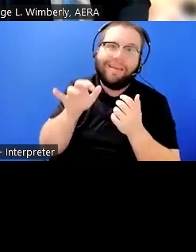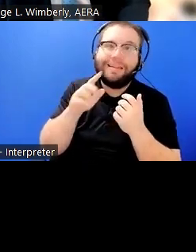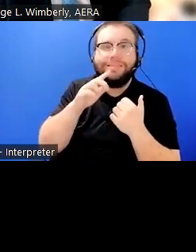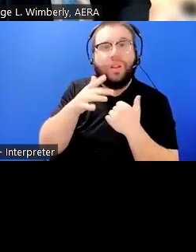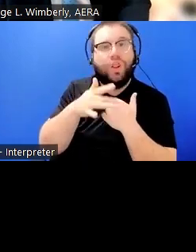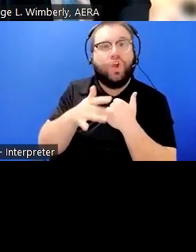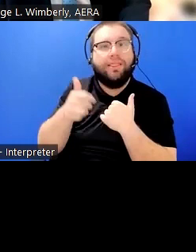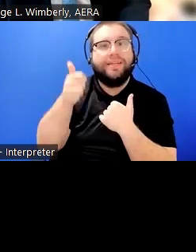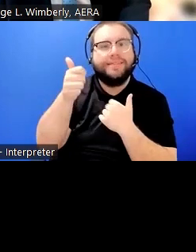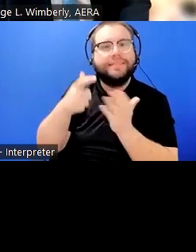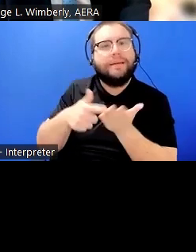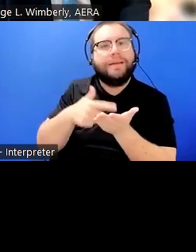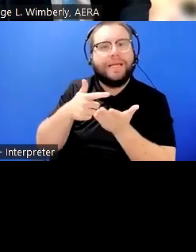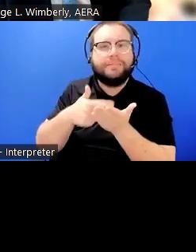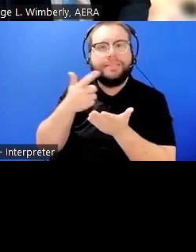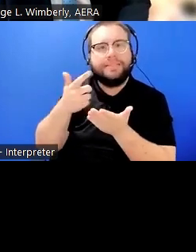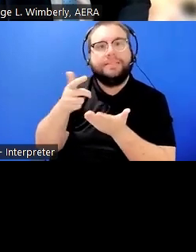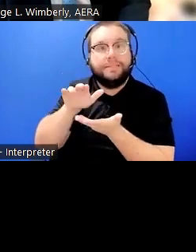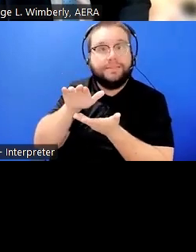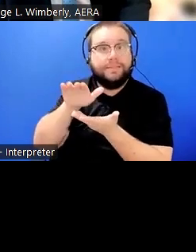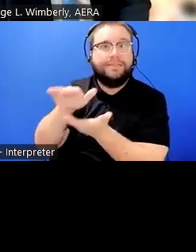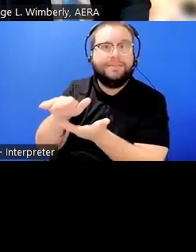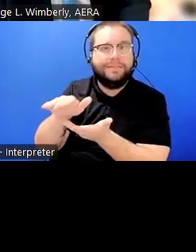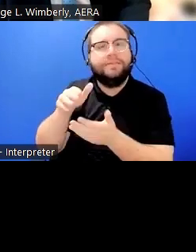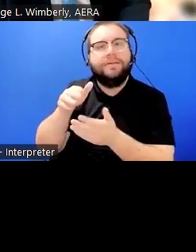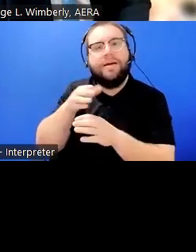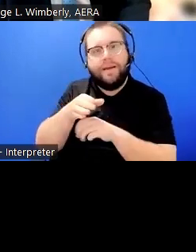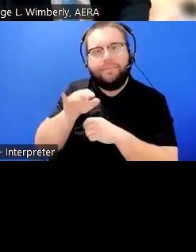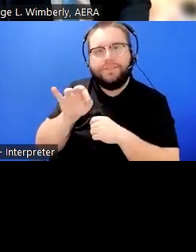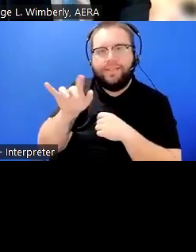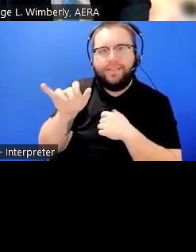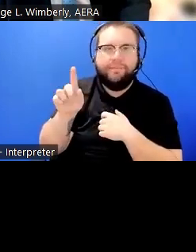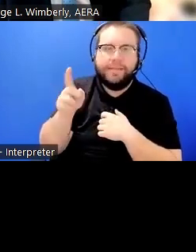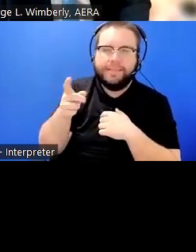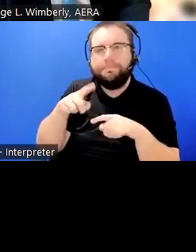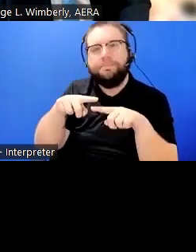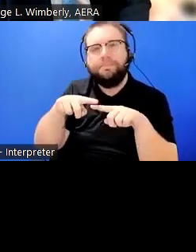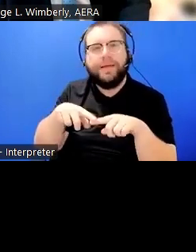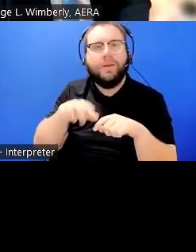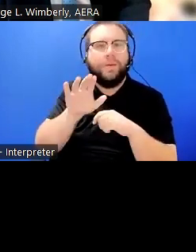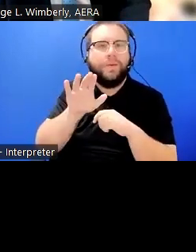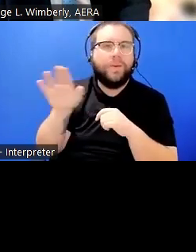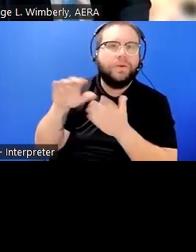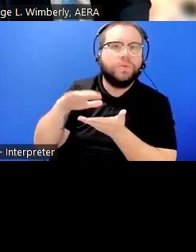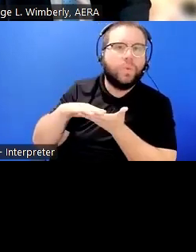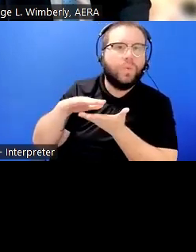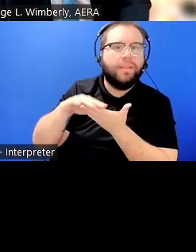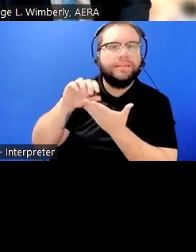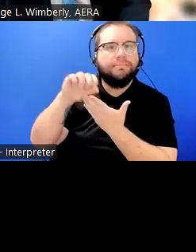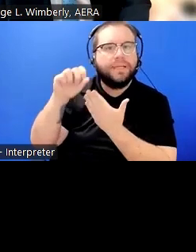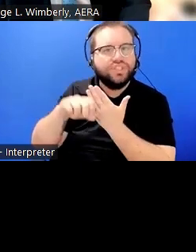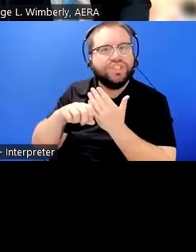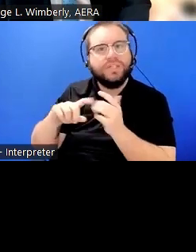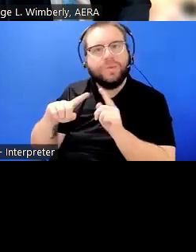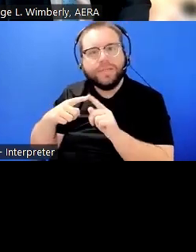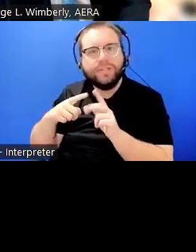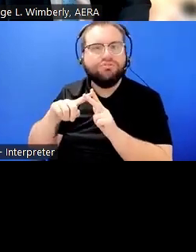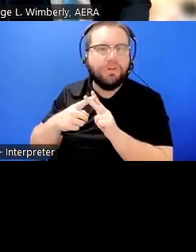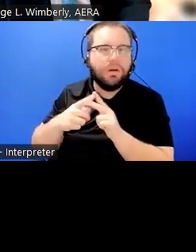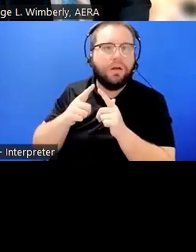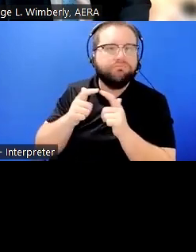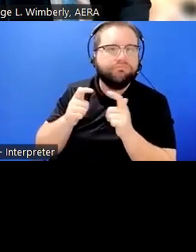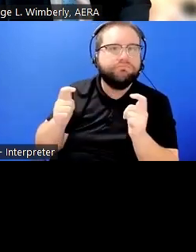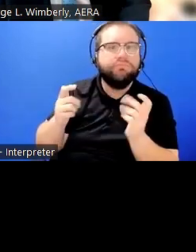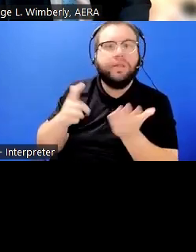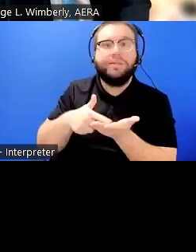it's a little bit later for some people, if they're depending on when your semester starts or your term starts, or as you are. Sometimes you